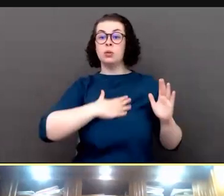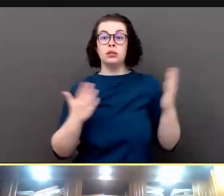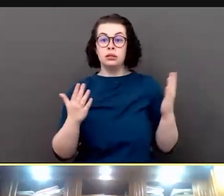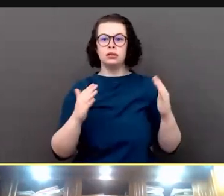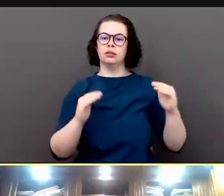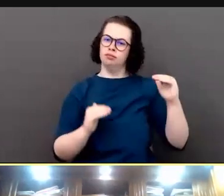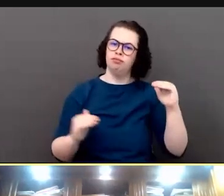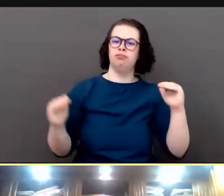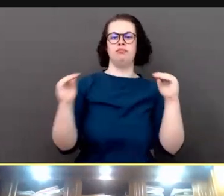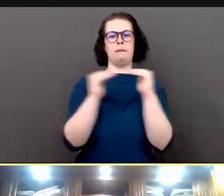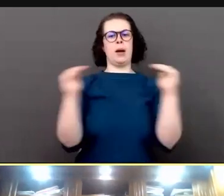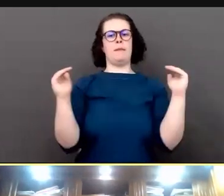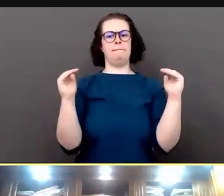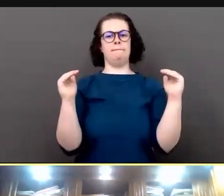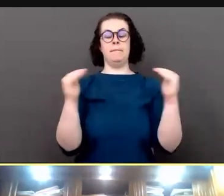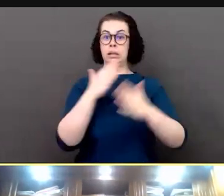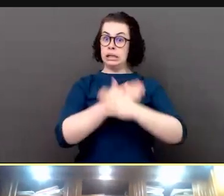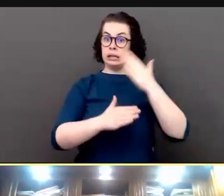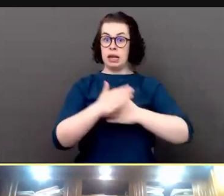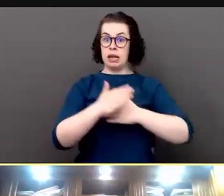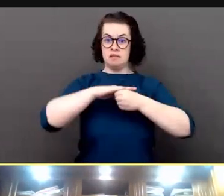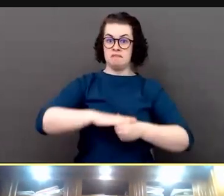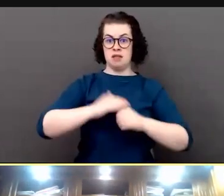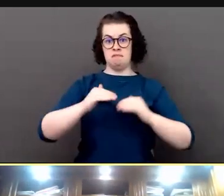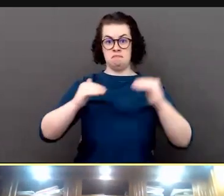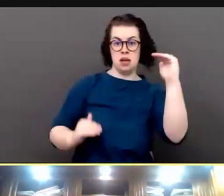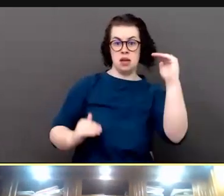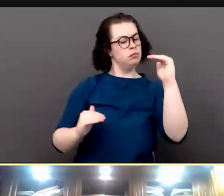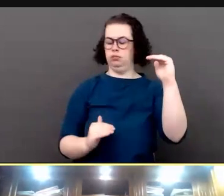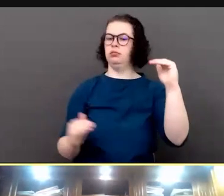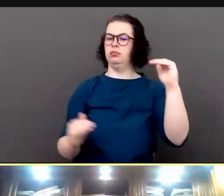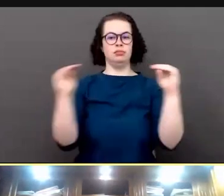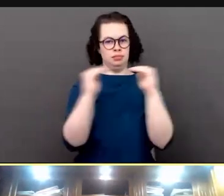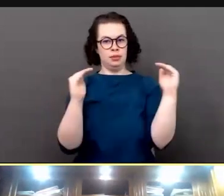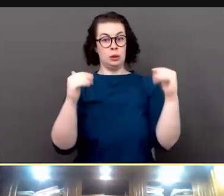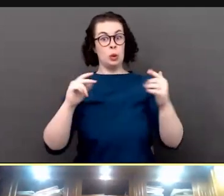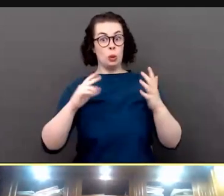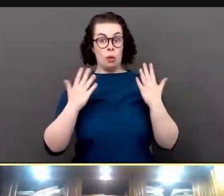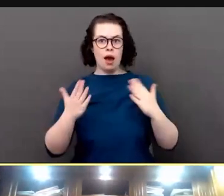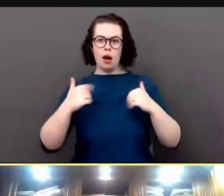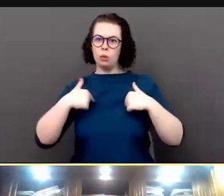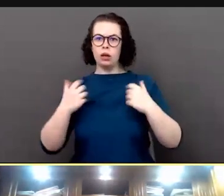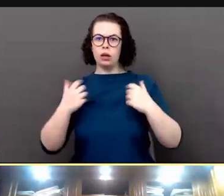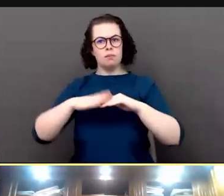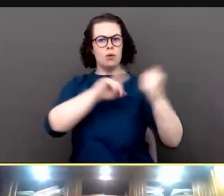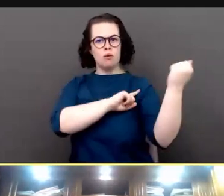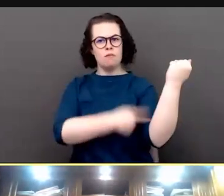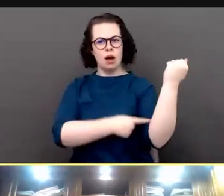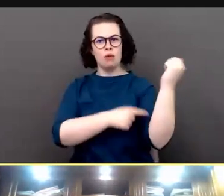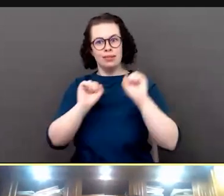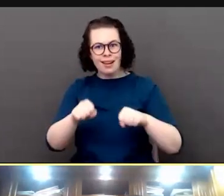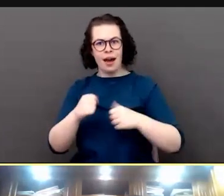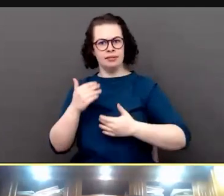equal basis with others. So we had an additional good justification to do this work. And at that moment also a lot